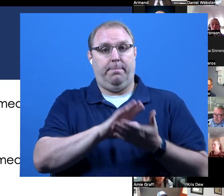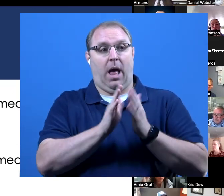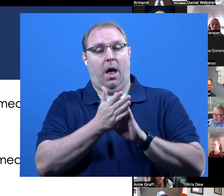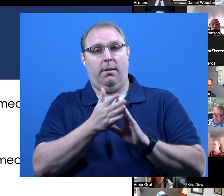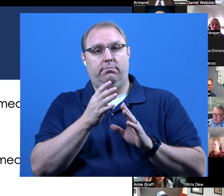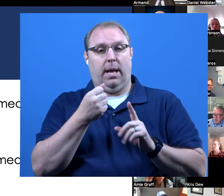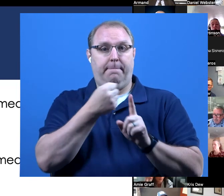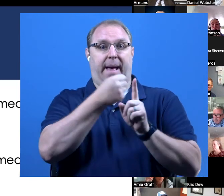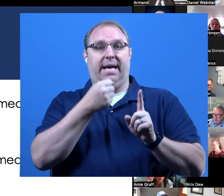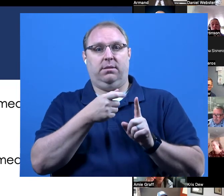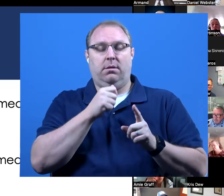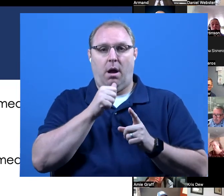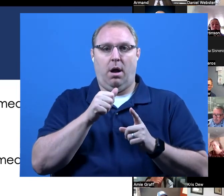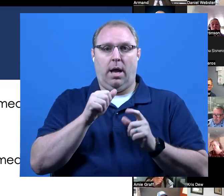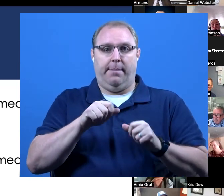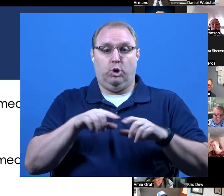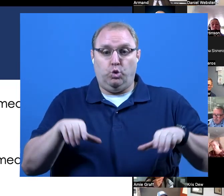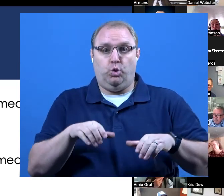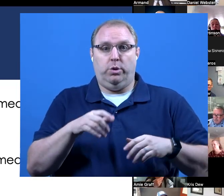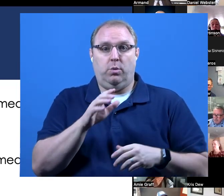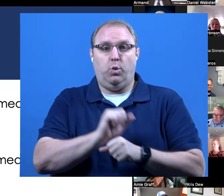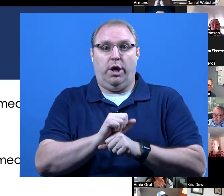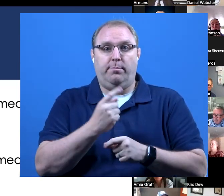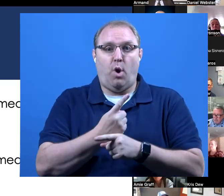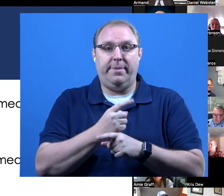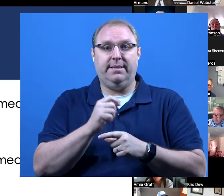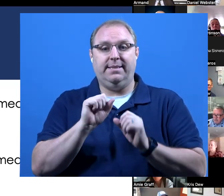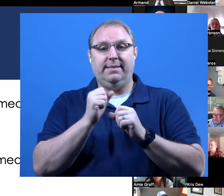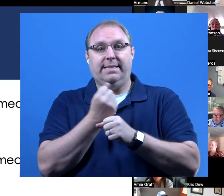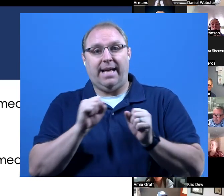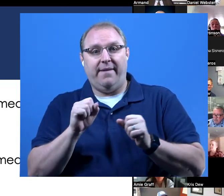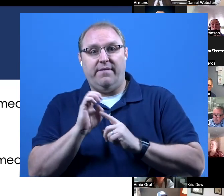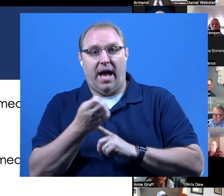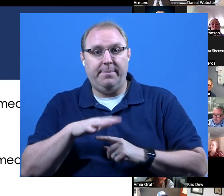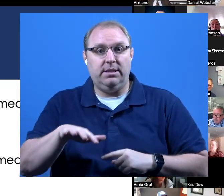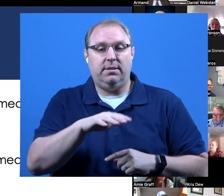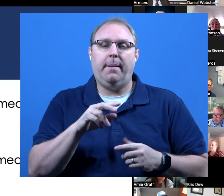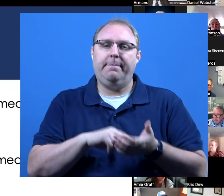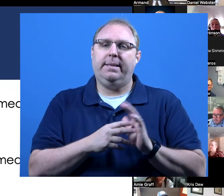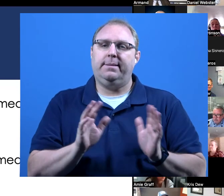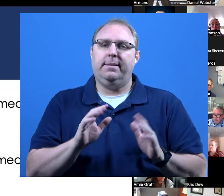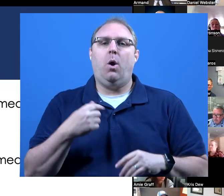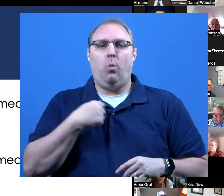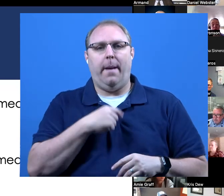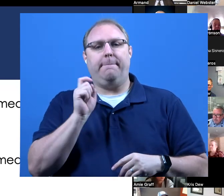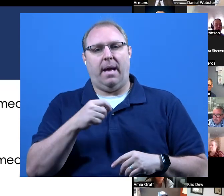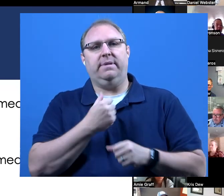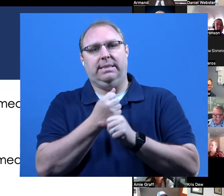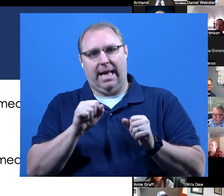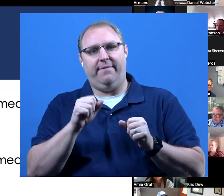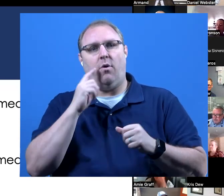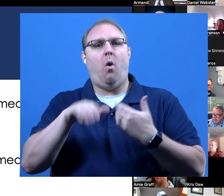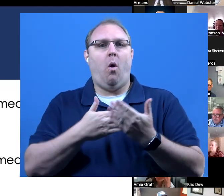where you can't do your job, well, that's why you can take, your own personal leave, or we can get you on FMLA or something else.